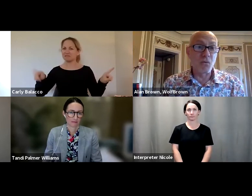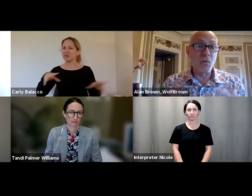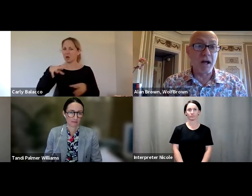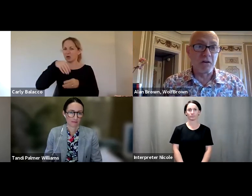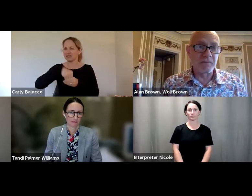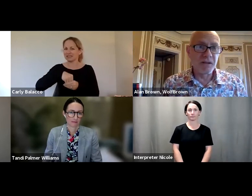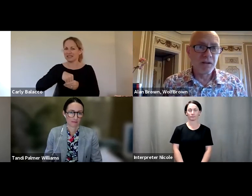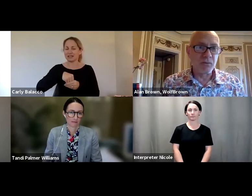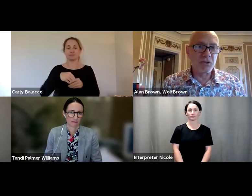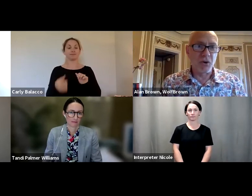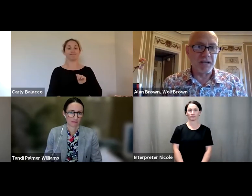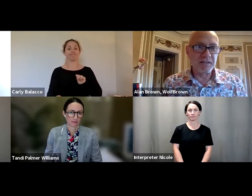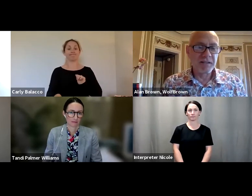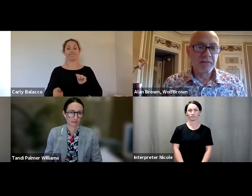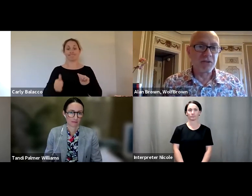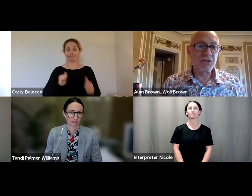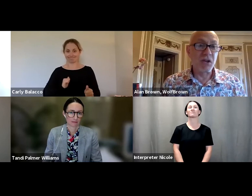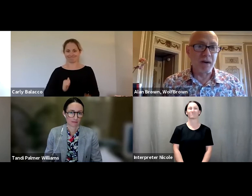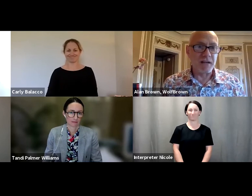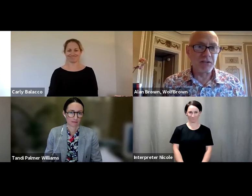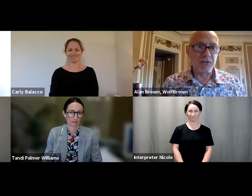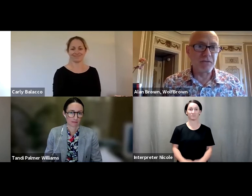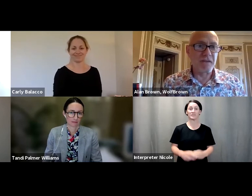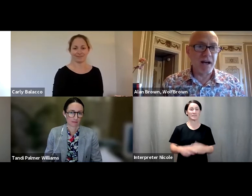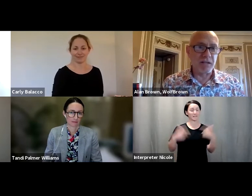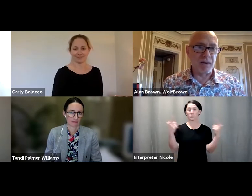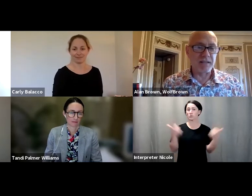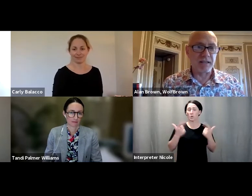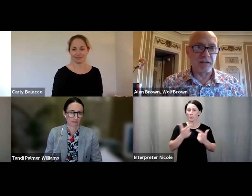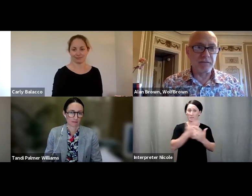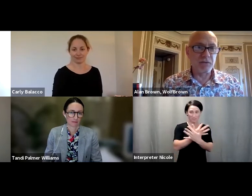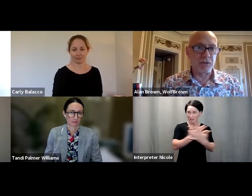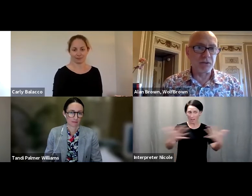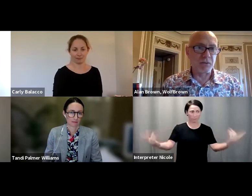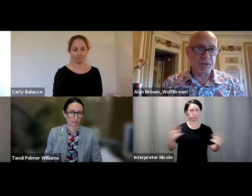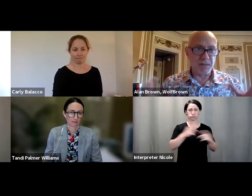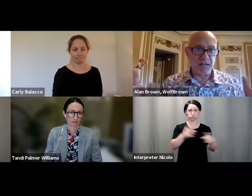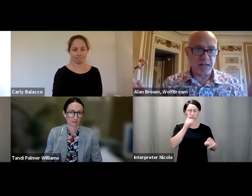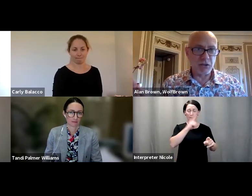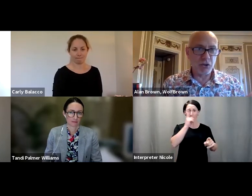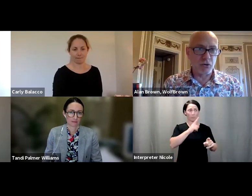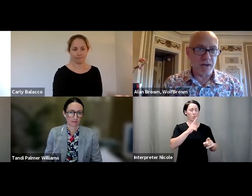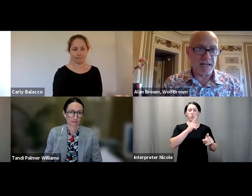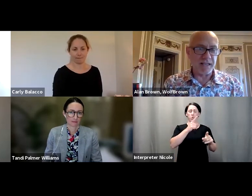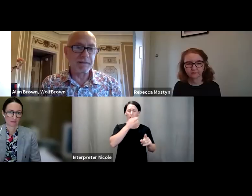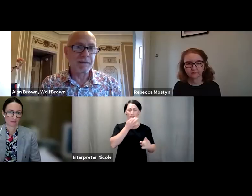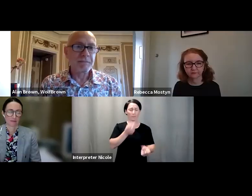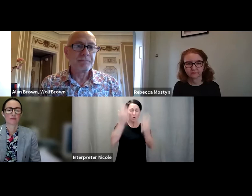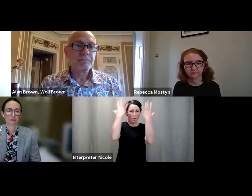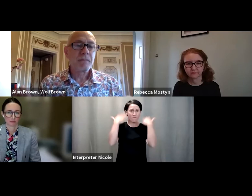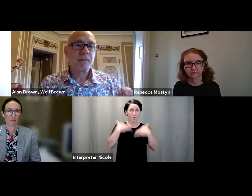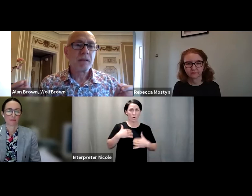are overwhelmed with choice. There's so much. So the value, I think, in the future is going to be in curating